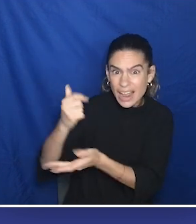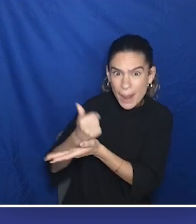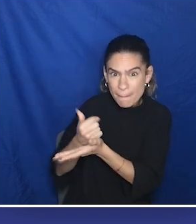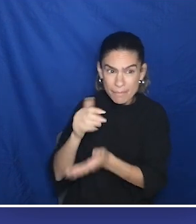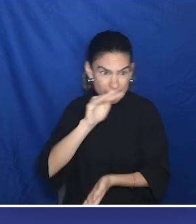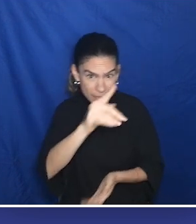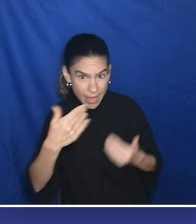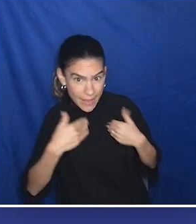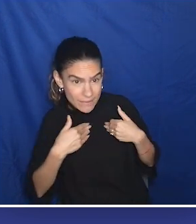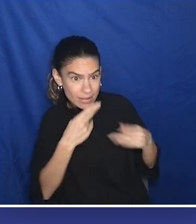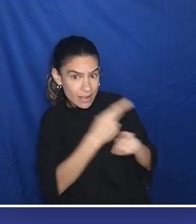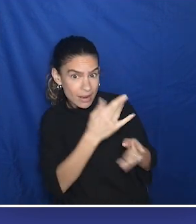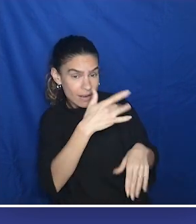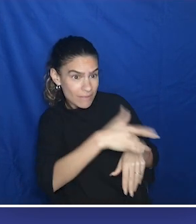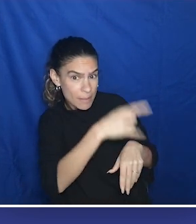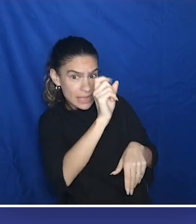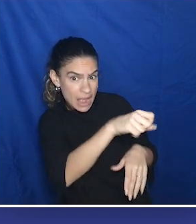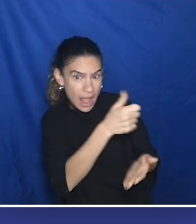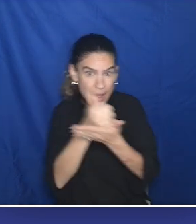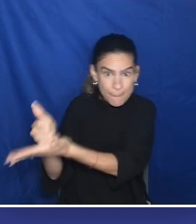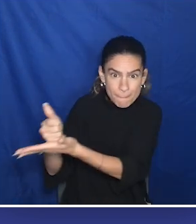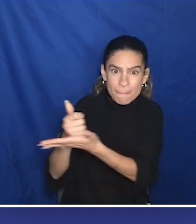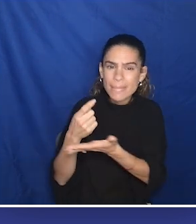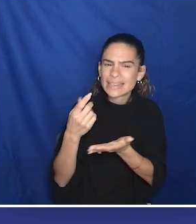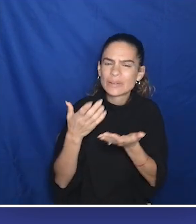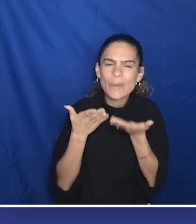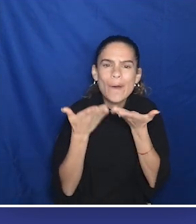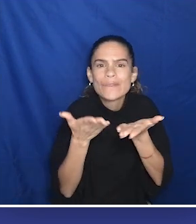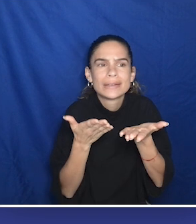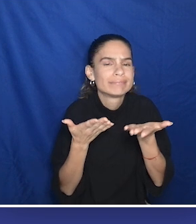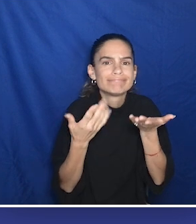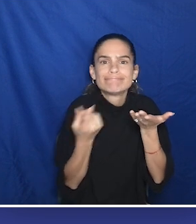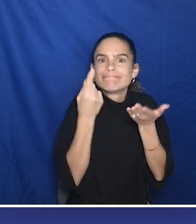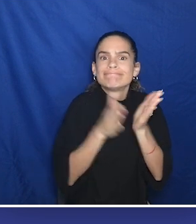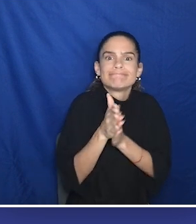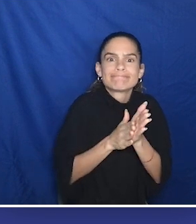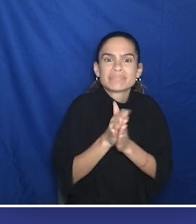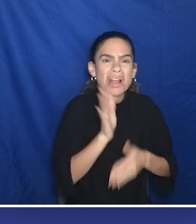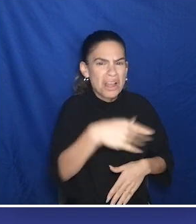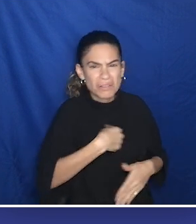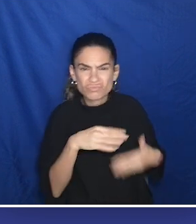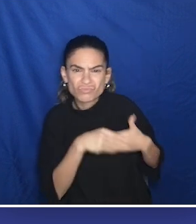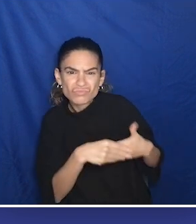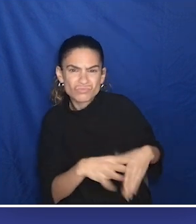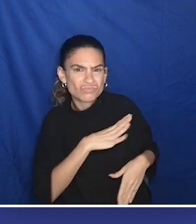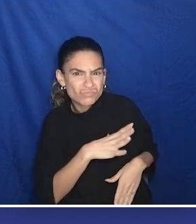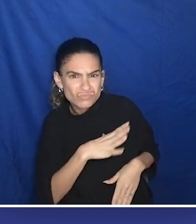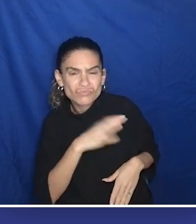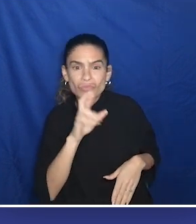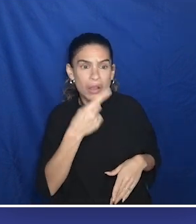have a caregiver available to help. You can also offer incentives, such as flexible scheduling or swapping